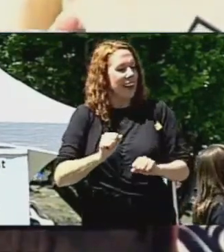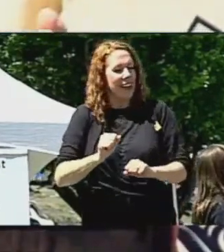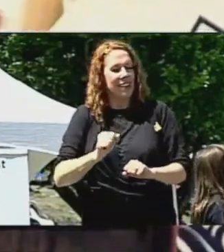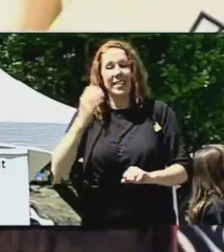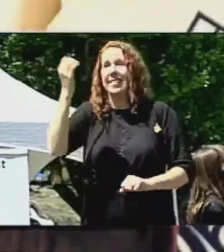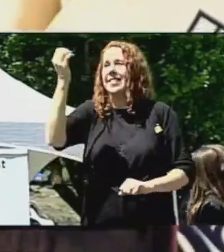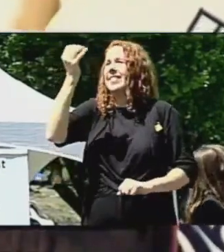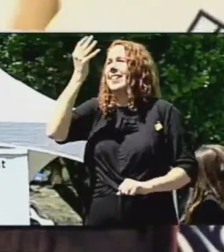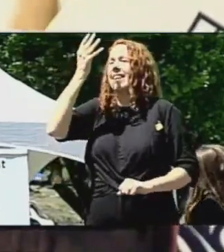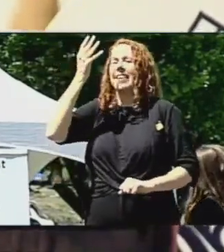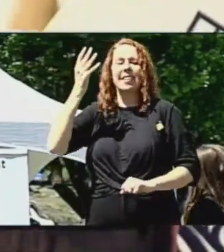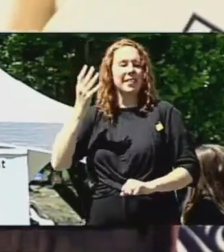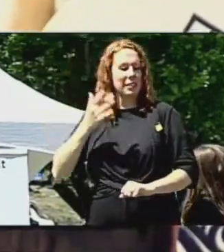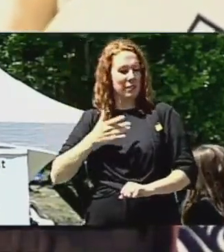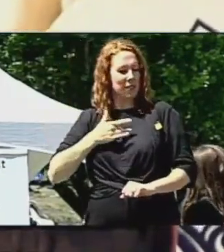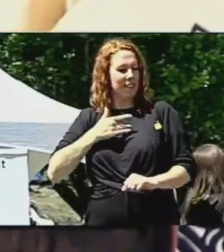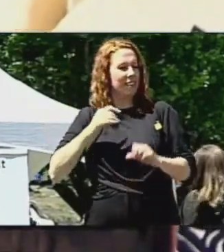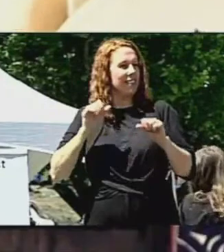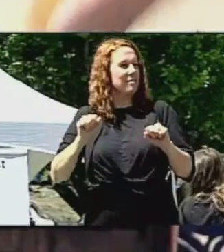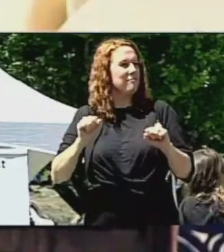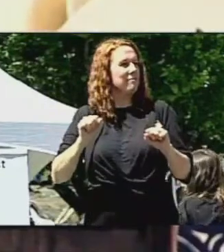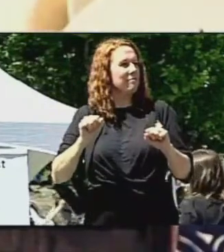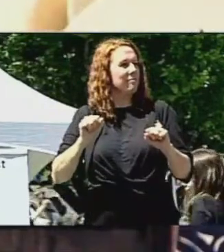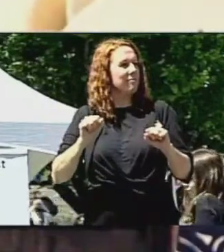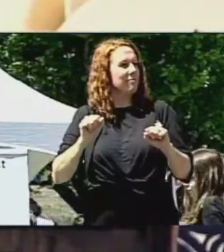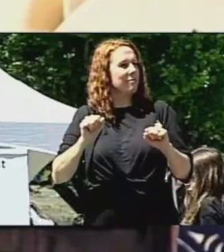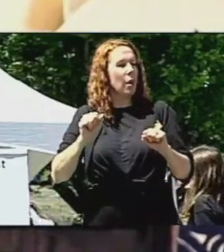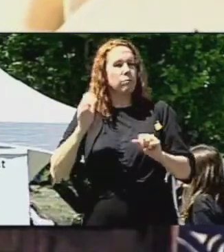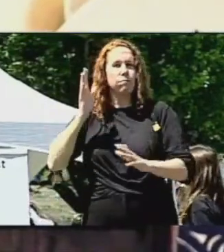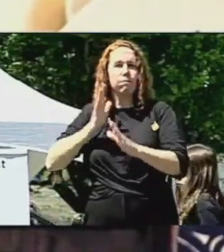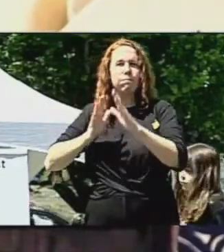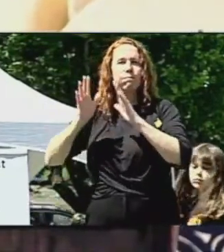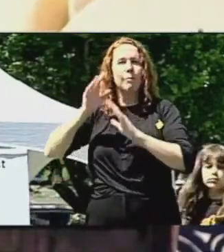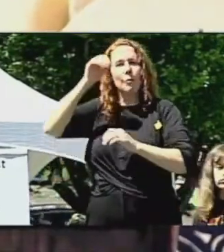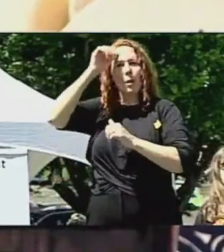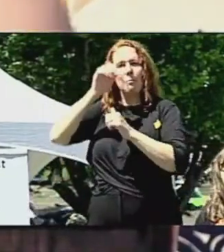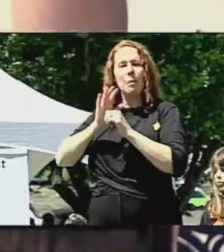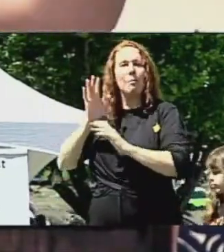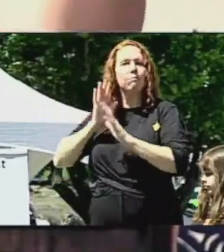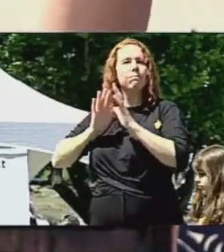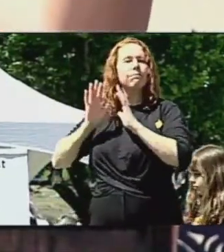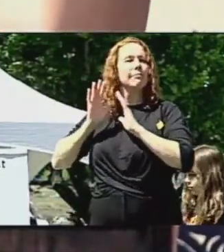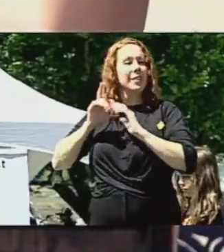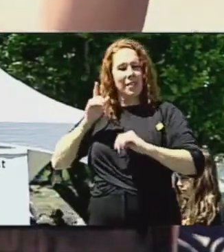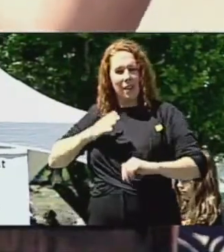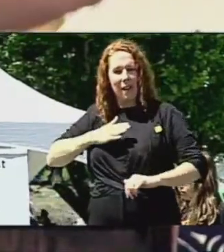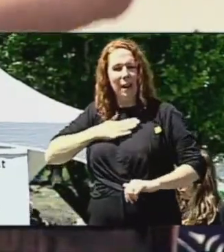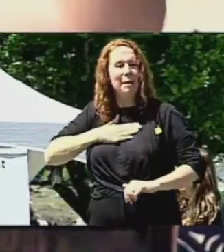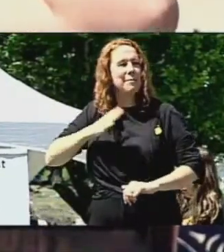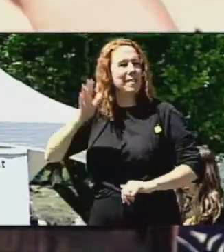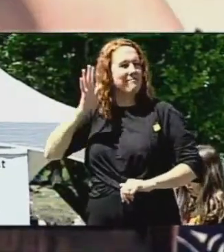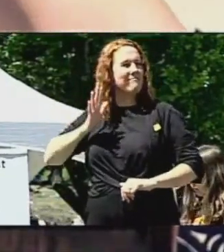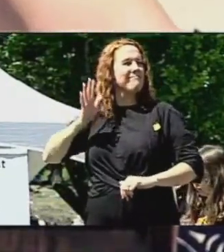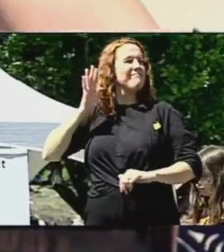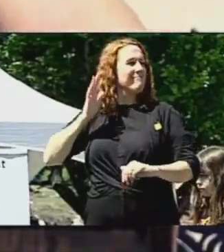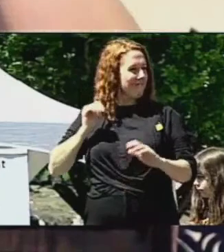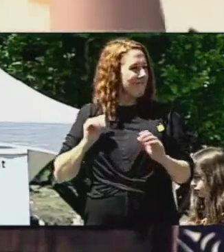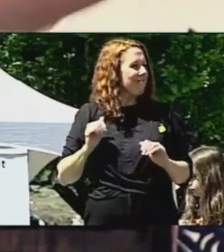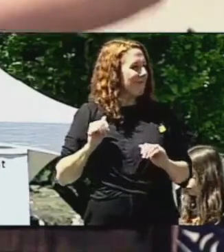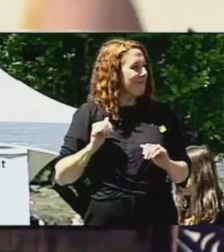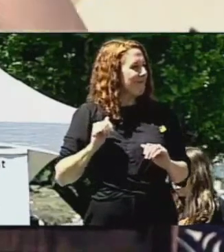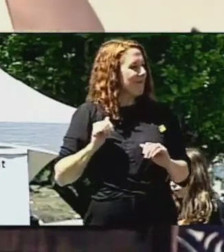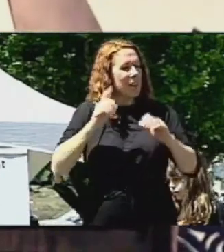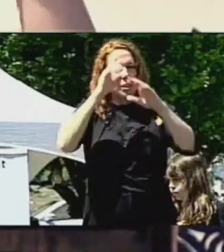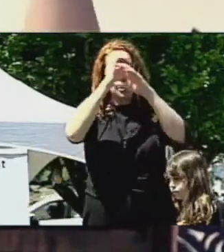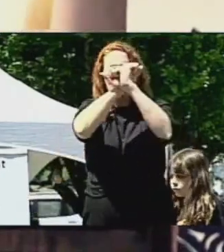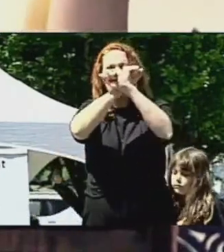in the sun. And think about each of our ancestors and how happy they are, and maybe even just kind